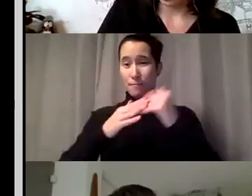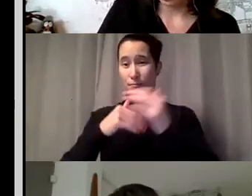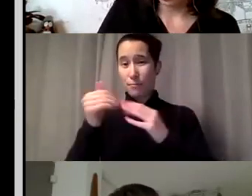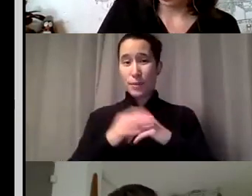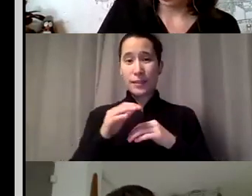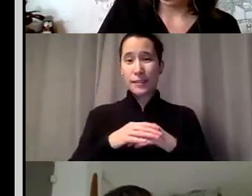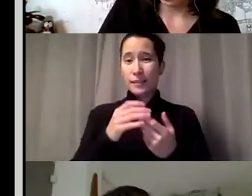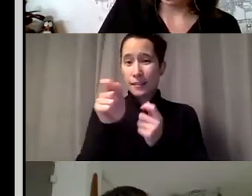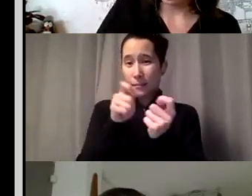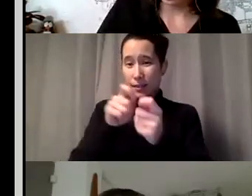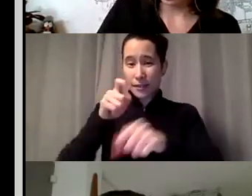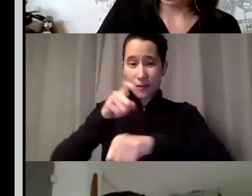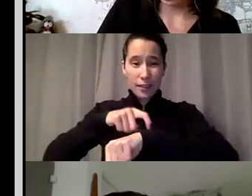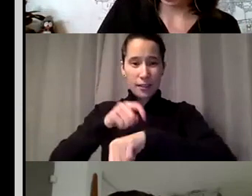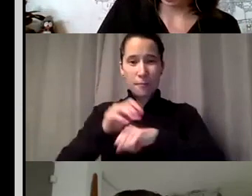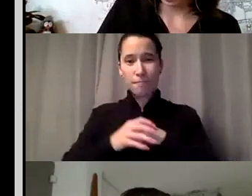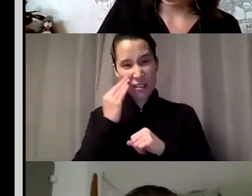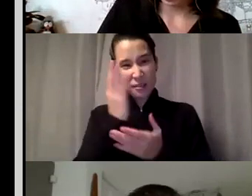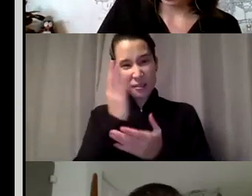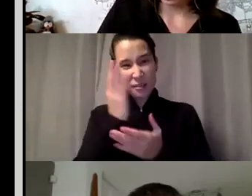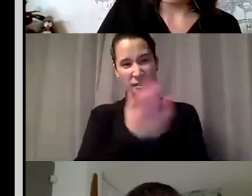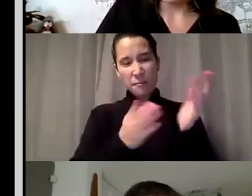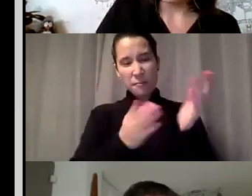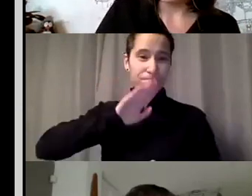difficult, but it is still necessary.